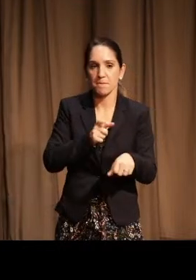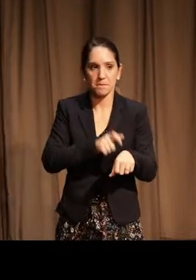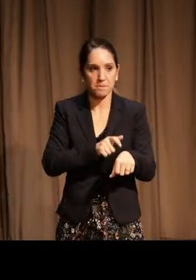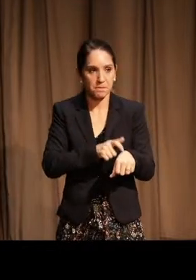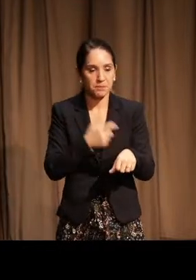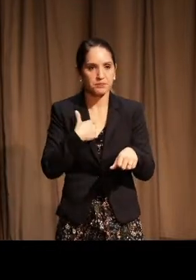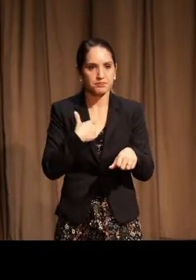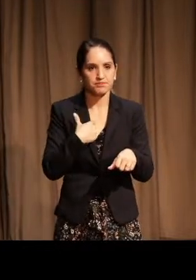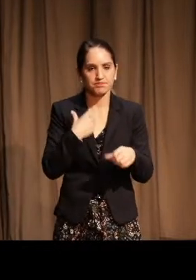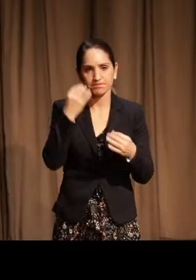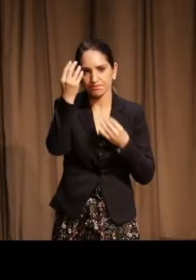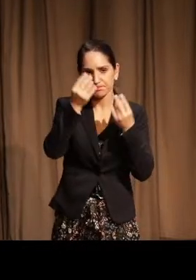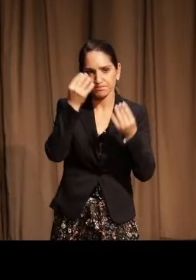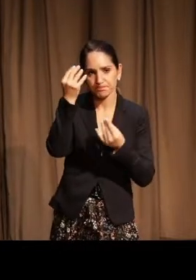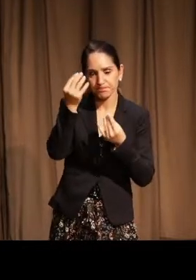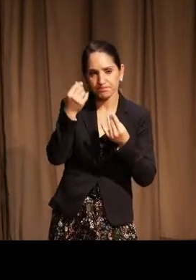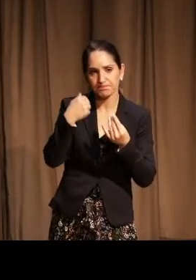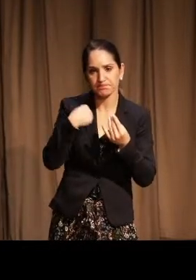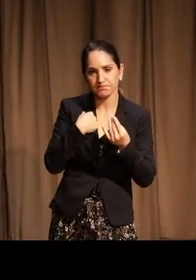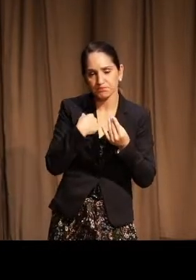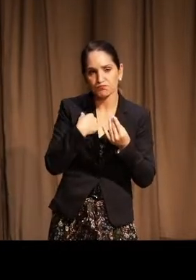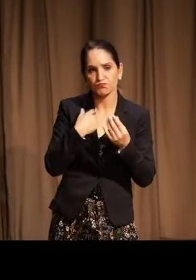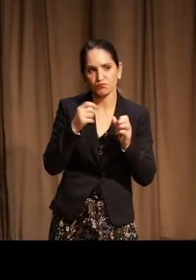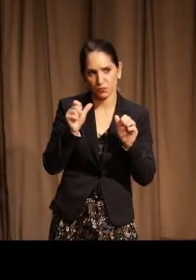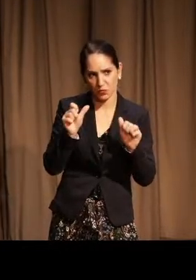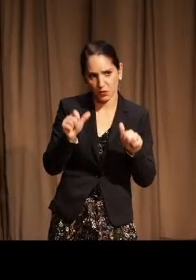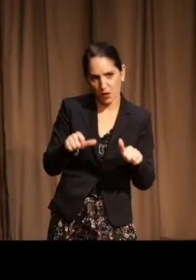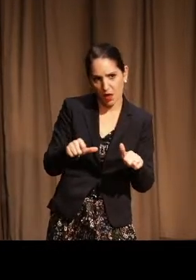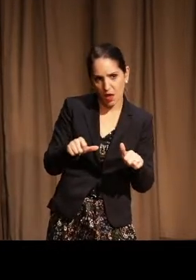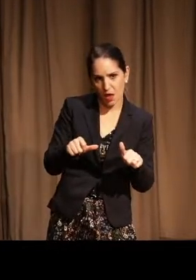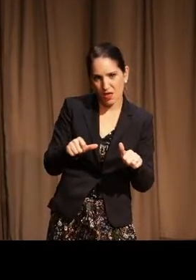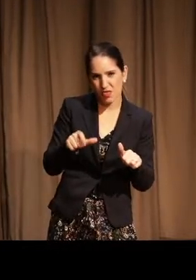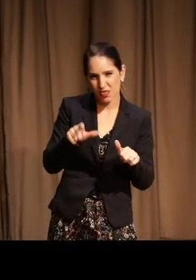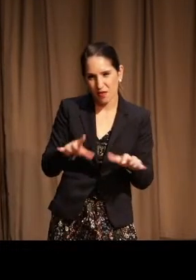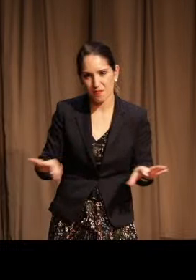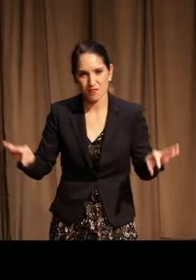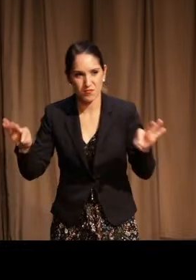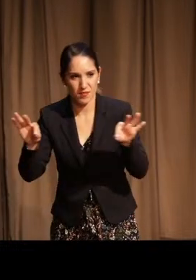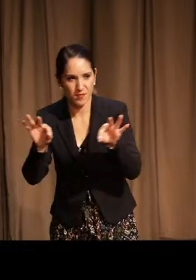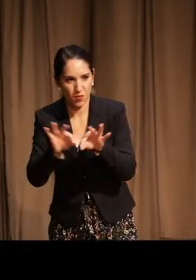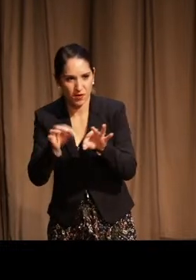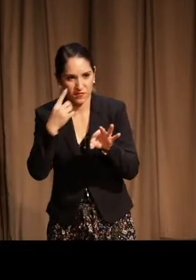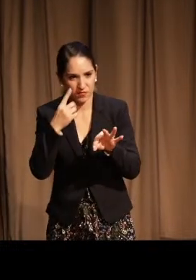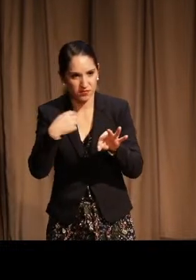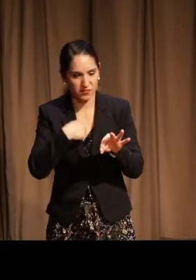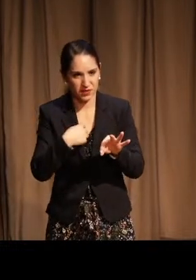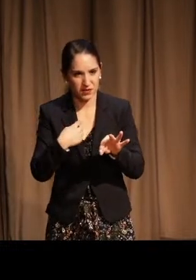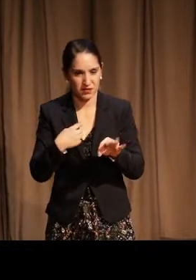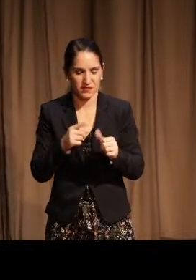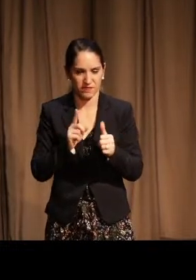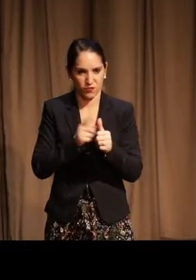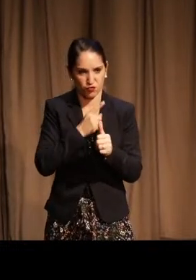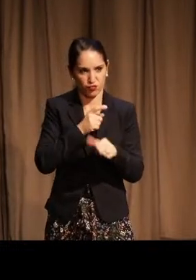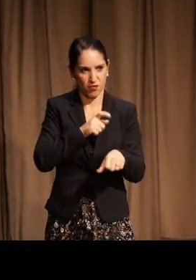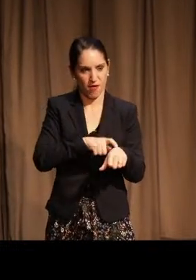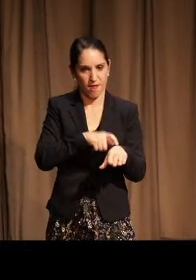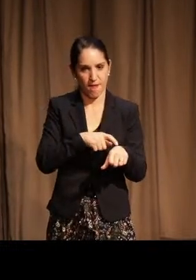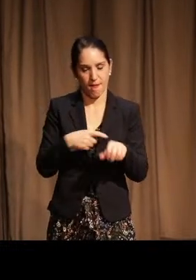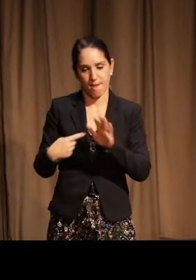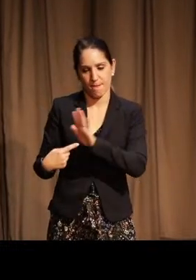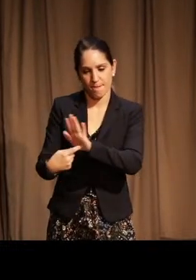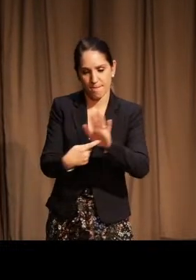oratorio with a ceramic piece. So for me, it's very important. And I believe